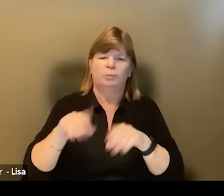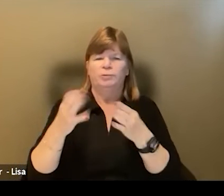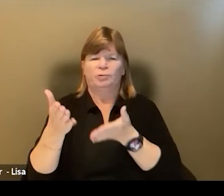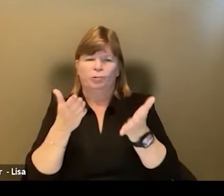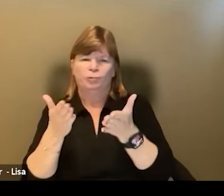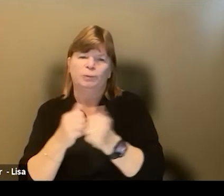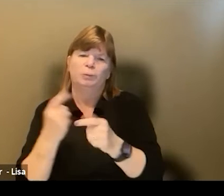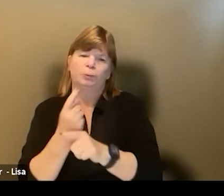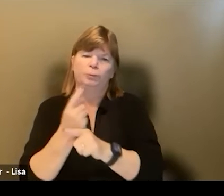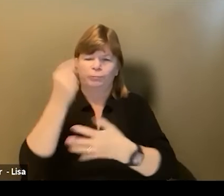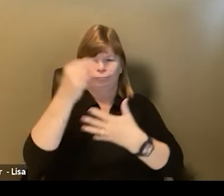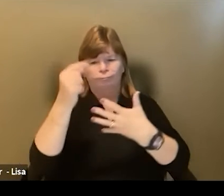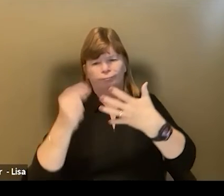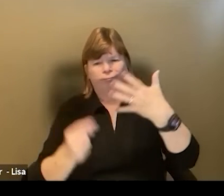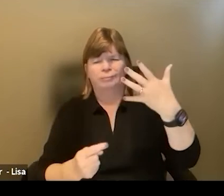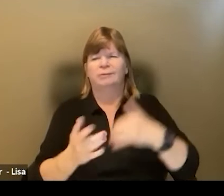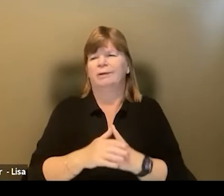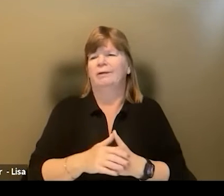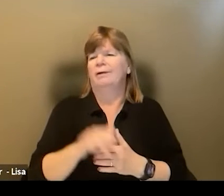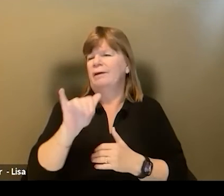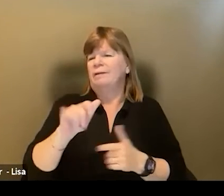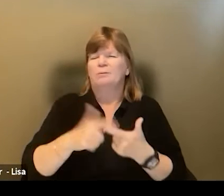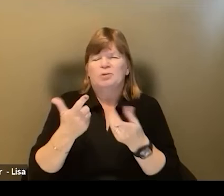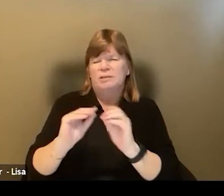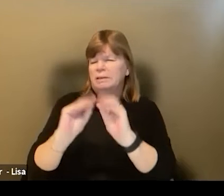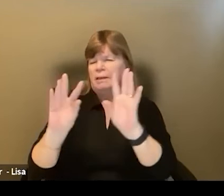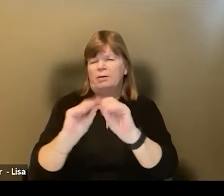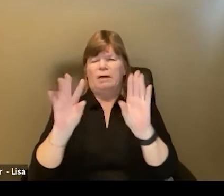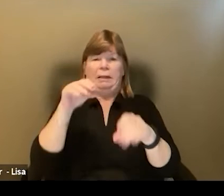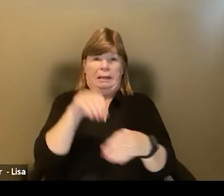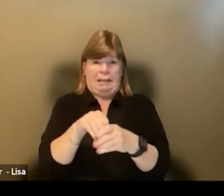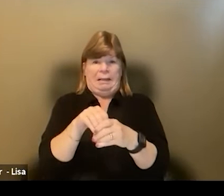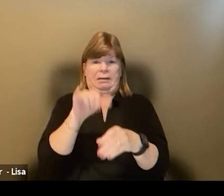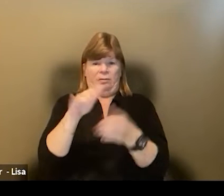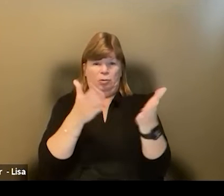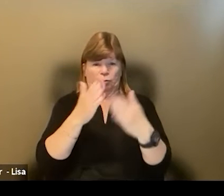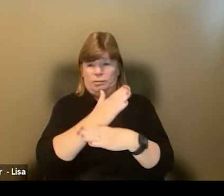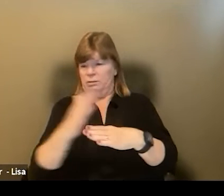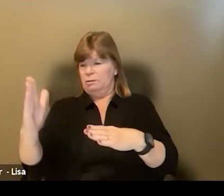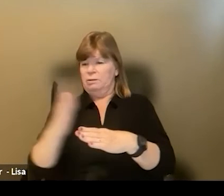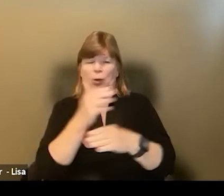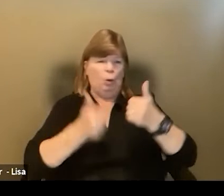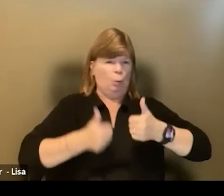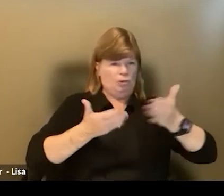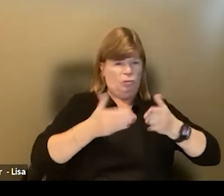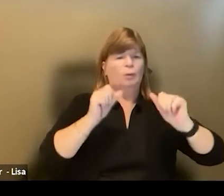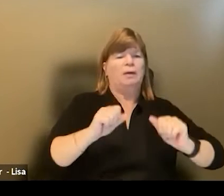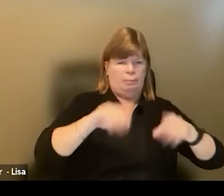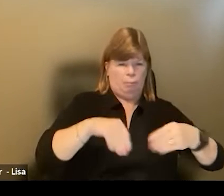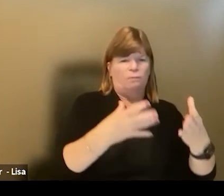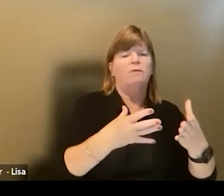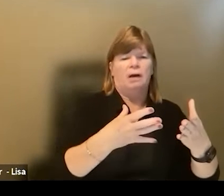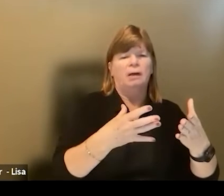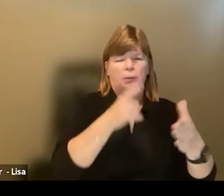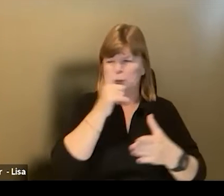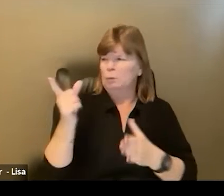with appropriate checks and balances. And this is just where we are clarifying within the service array which services can be provided by legally